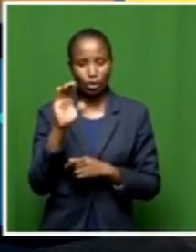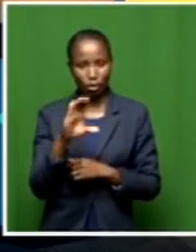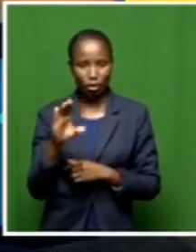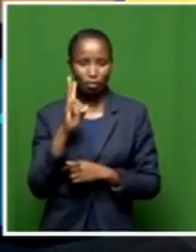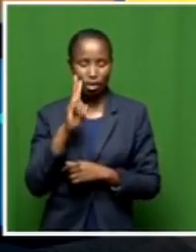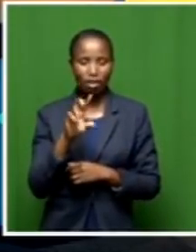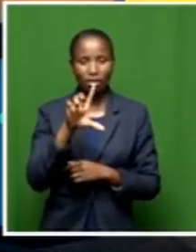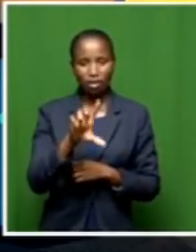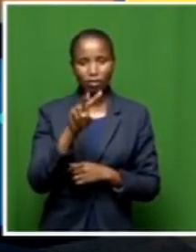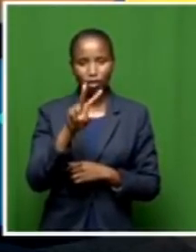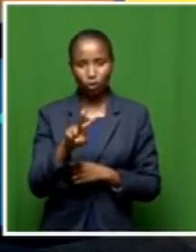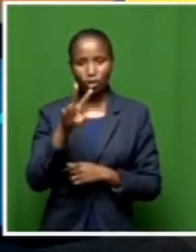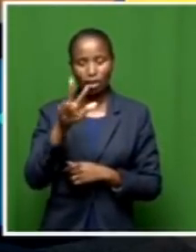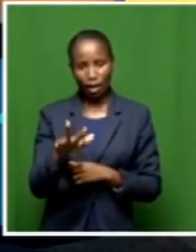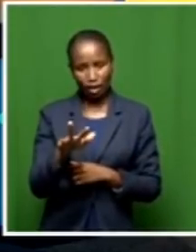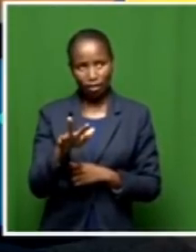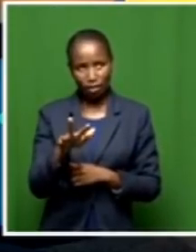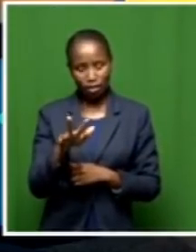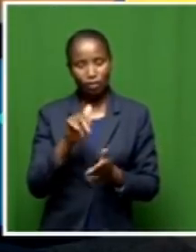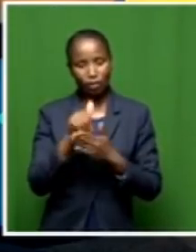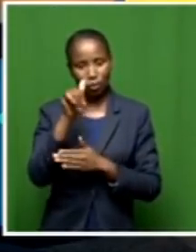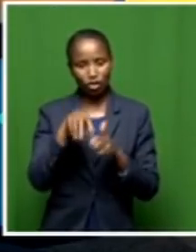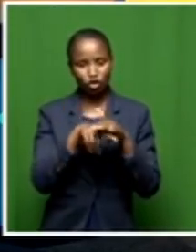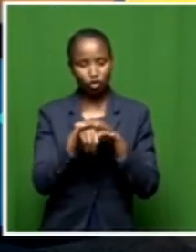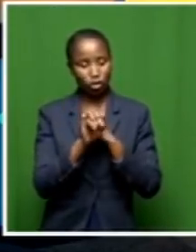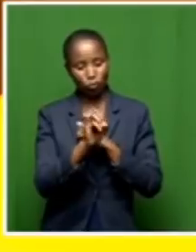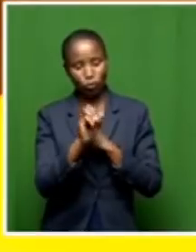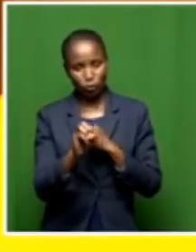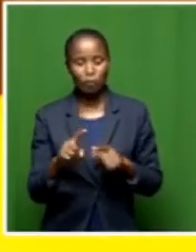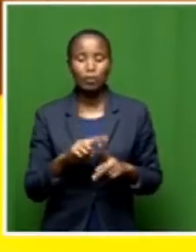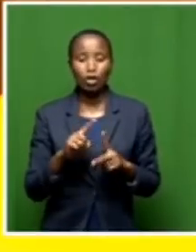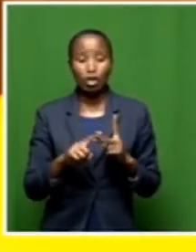voting districts, and of those VDs,